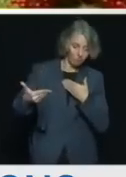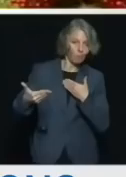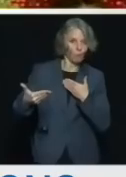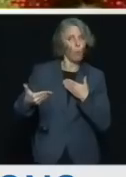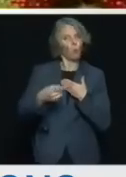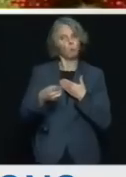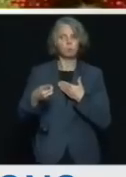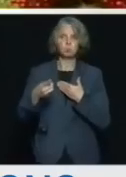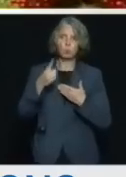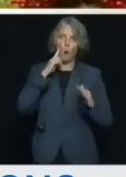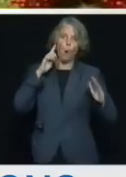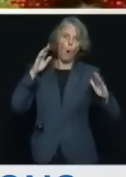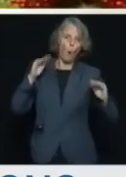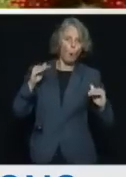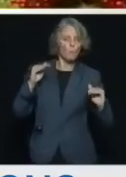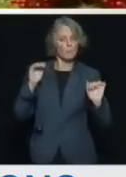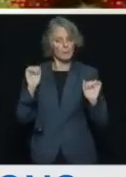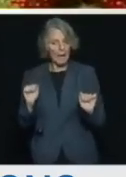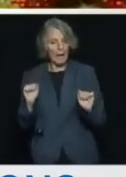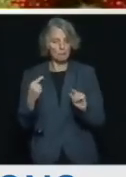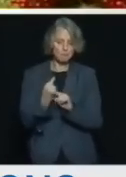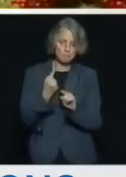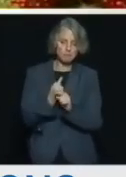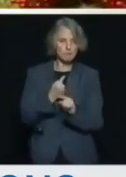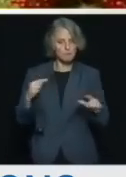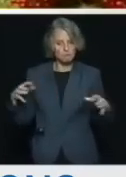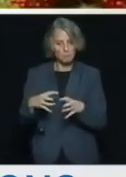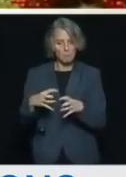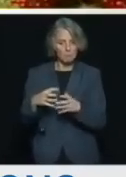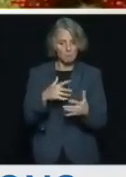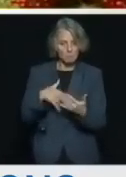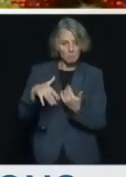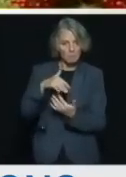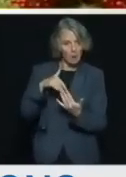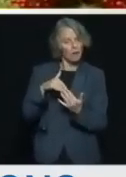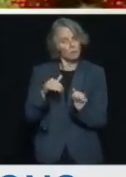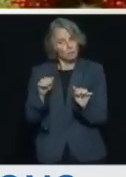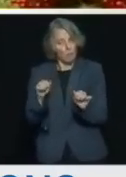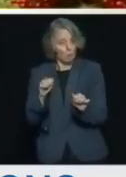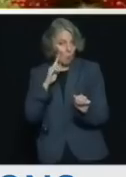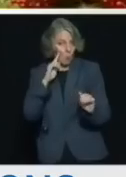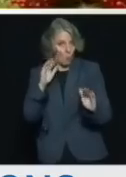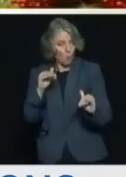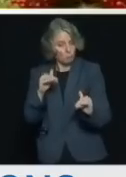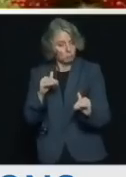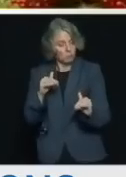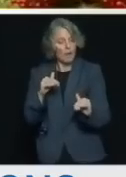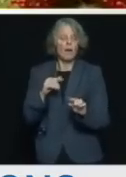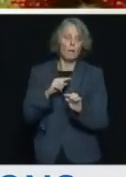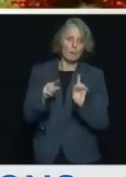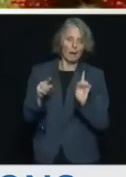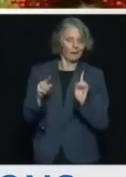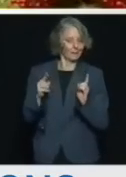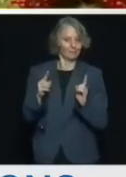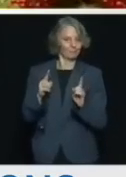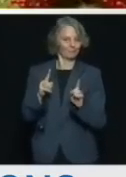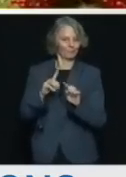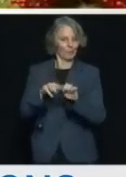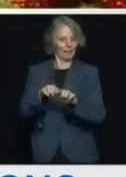hope that there might be ways we can gather at Christmas, but so much depends upon what we are doing right